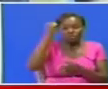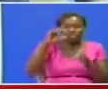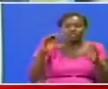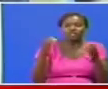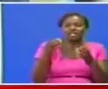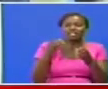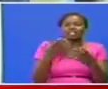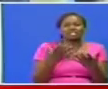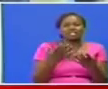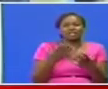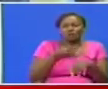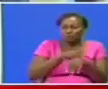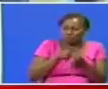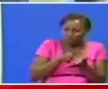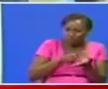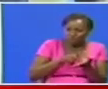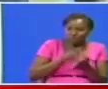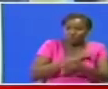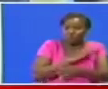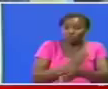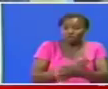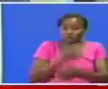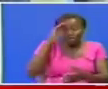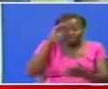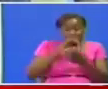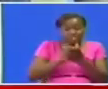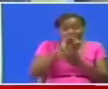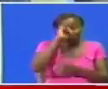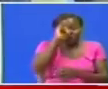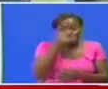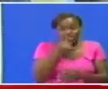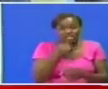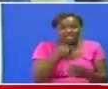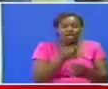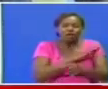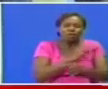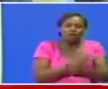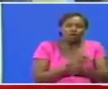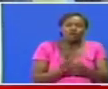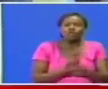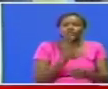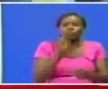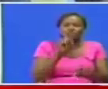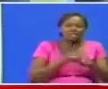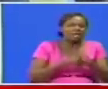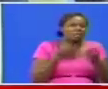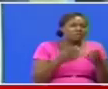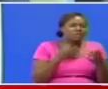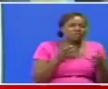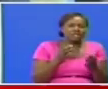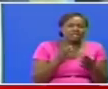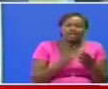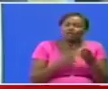power. Most Kenyans believe that the Jubilee regime spends most of the time plotting and